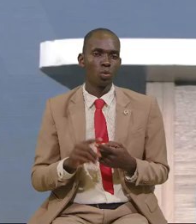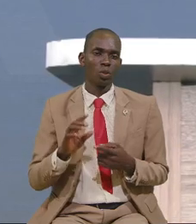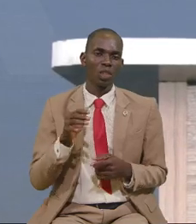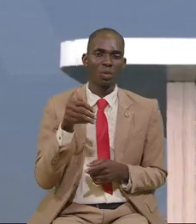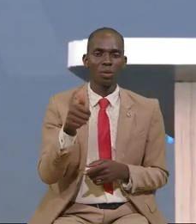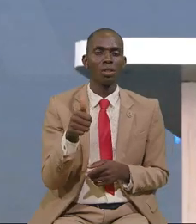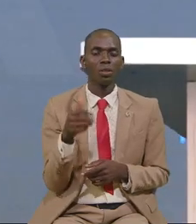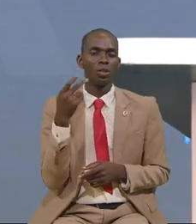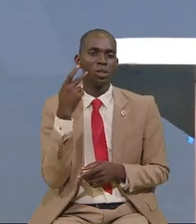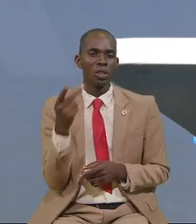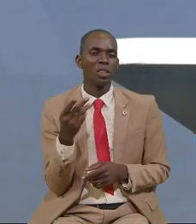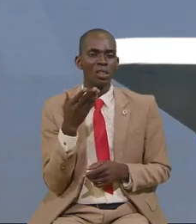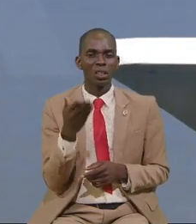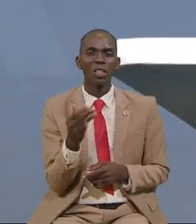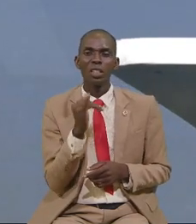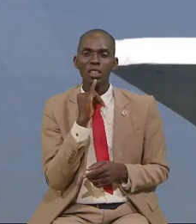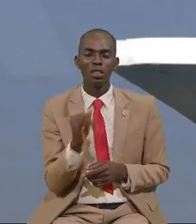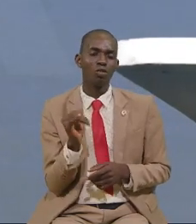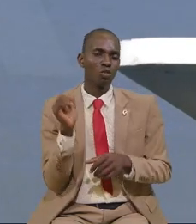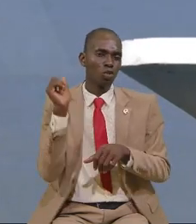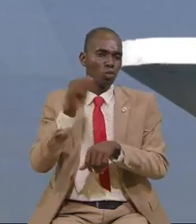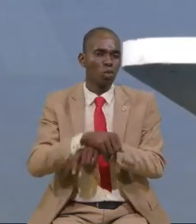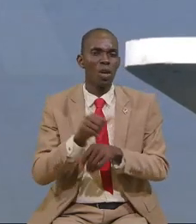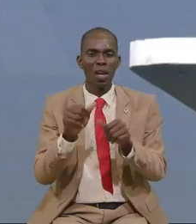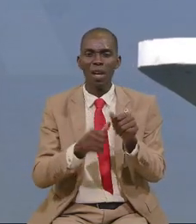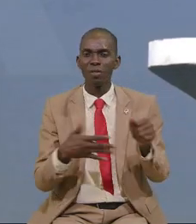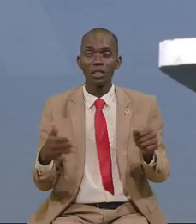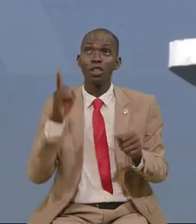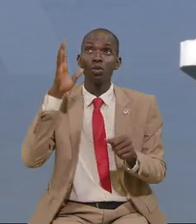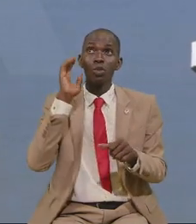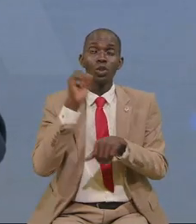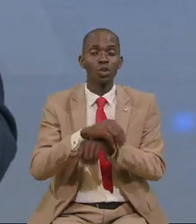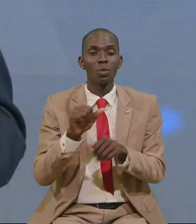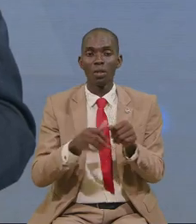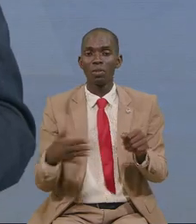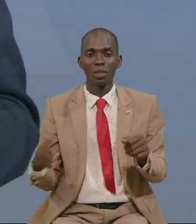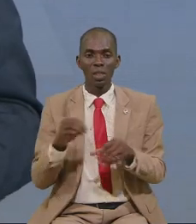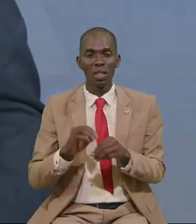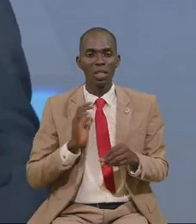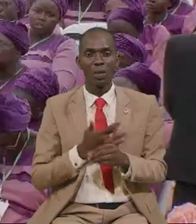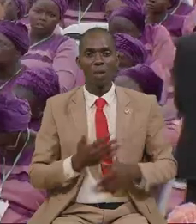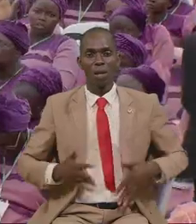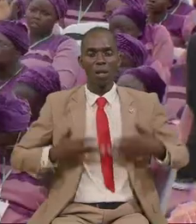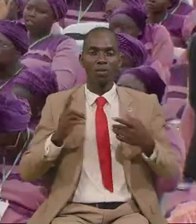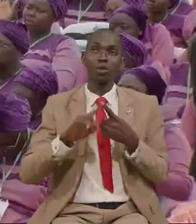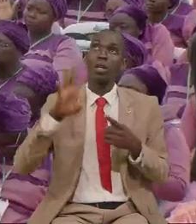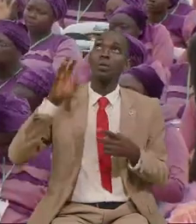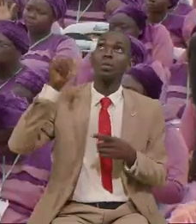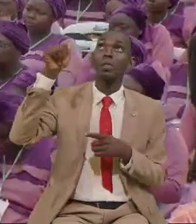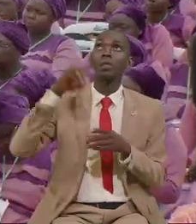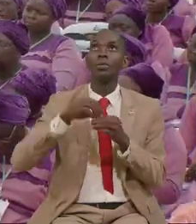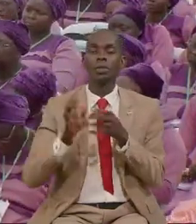He'll subdue everything in our lives to himself in Jesus'